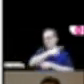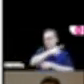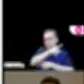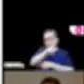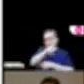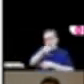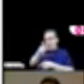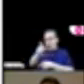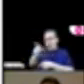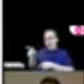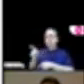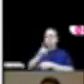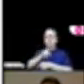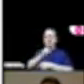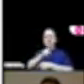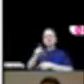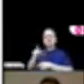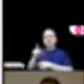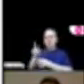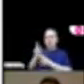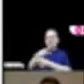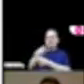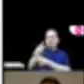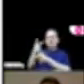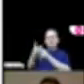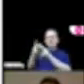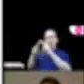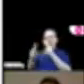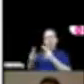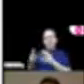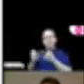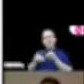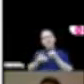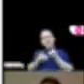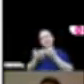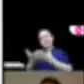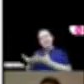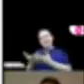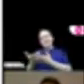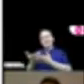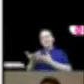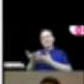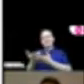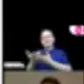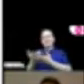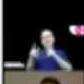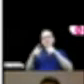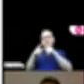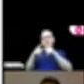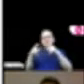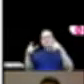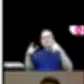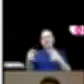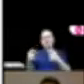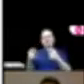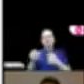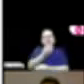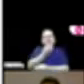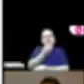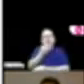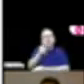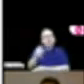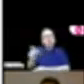up the ladies' phones, they provide grocery vouchers for them to buy food, to make sure